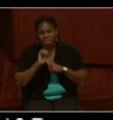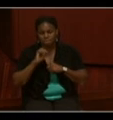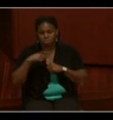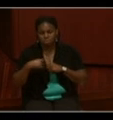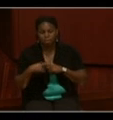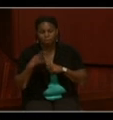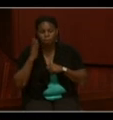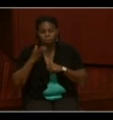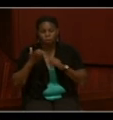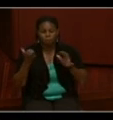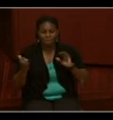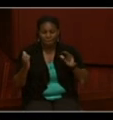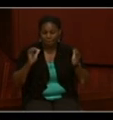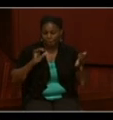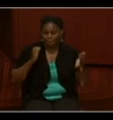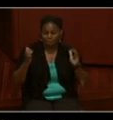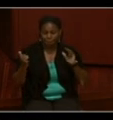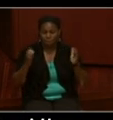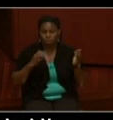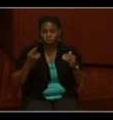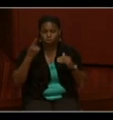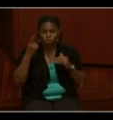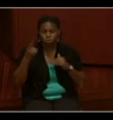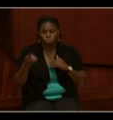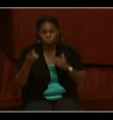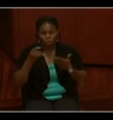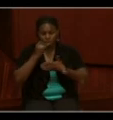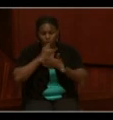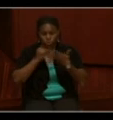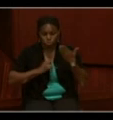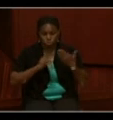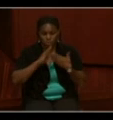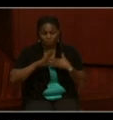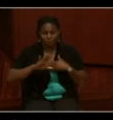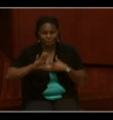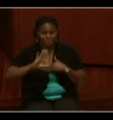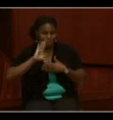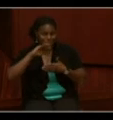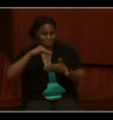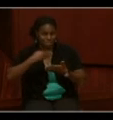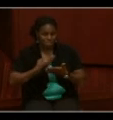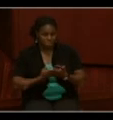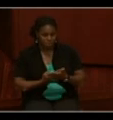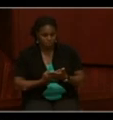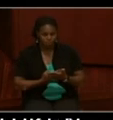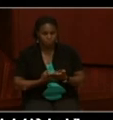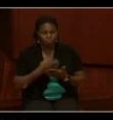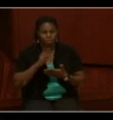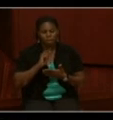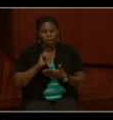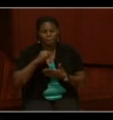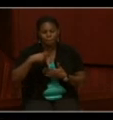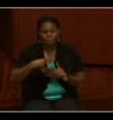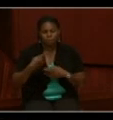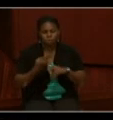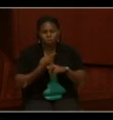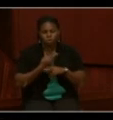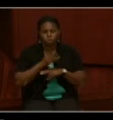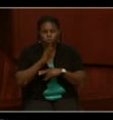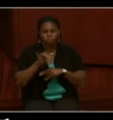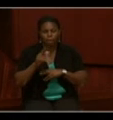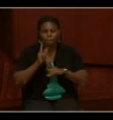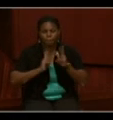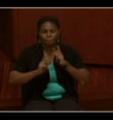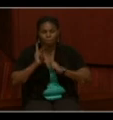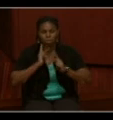and compared to one that was drawn by his son. Maps like these are sometimes used by people who